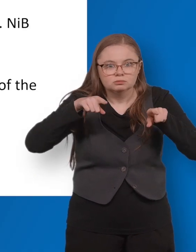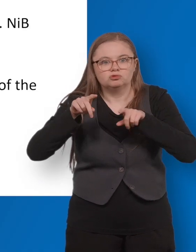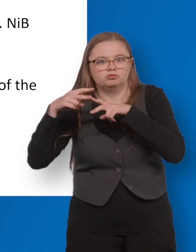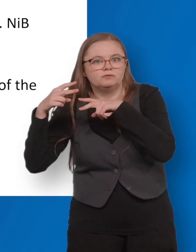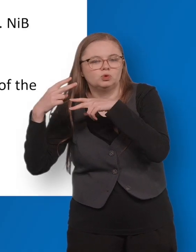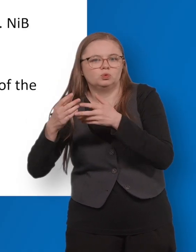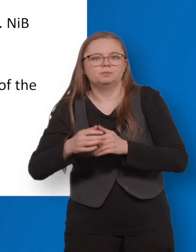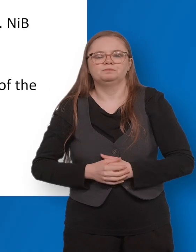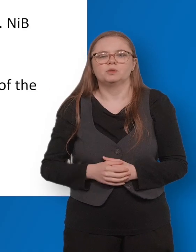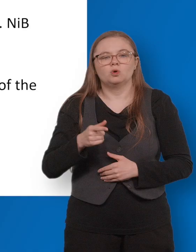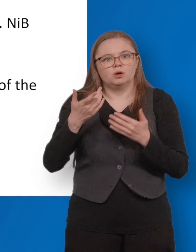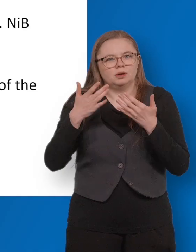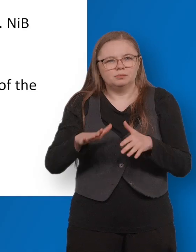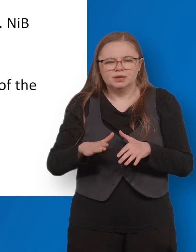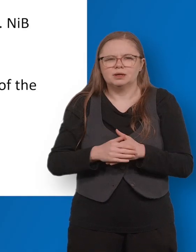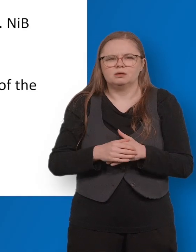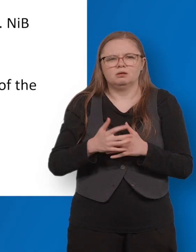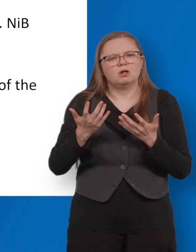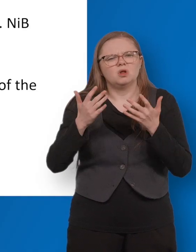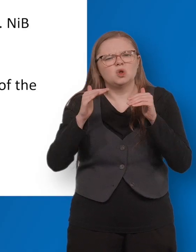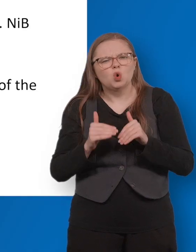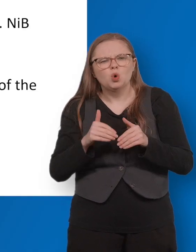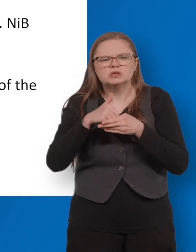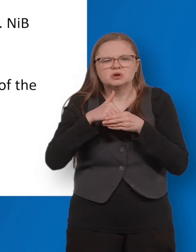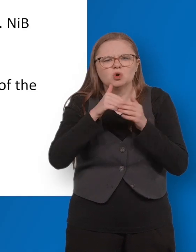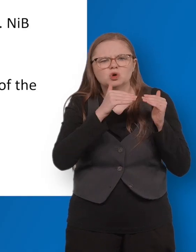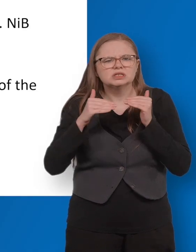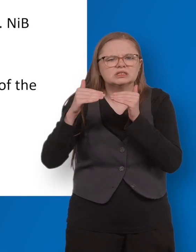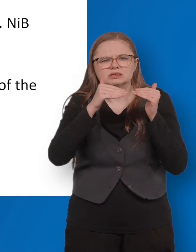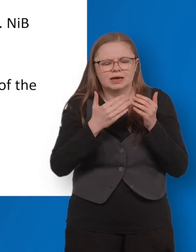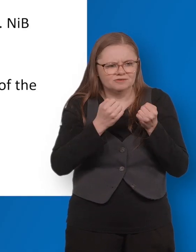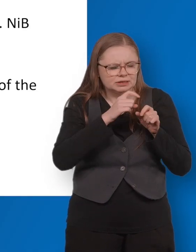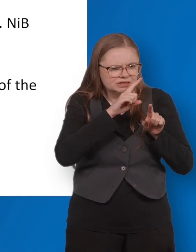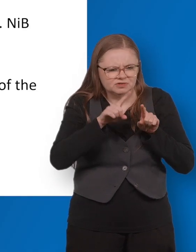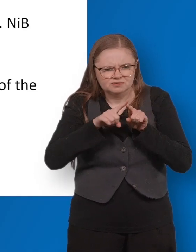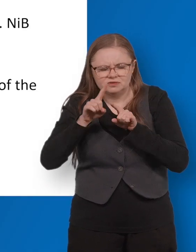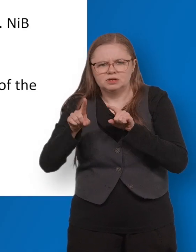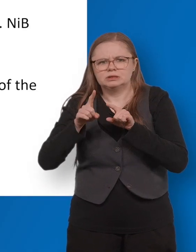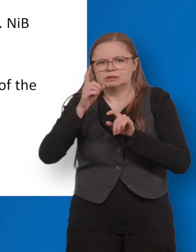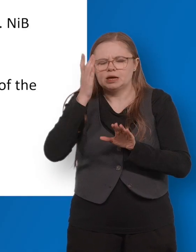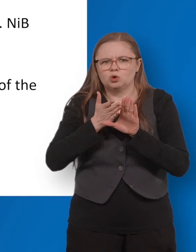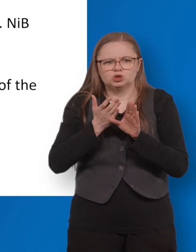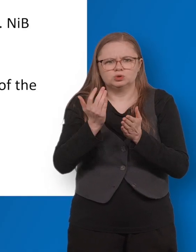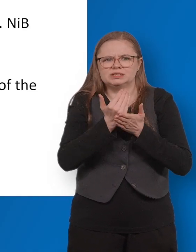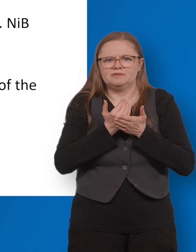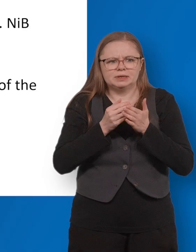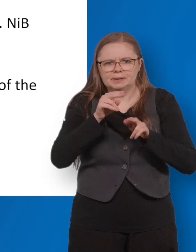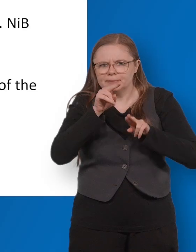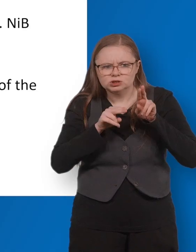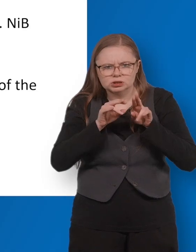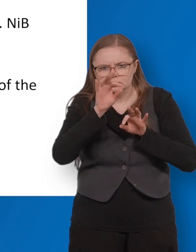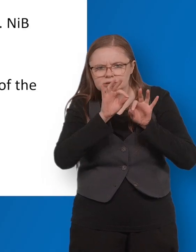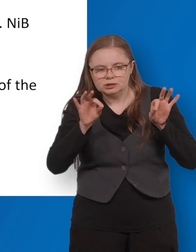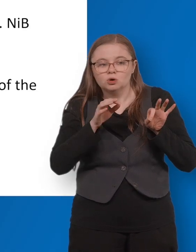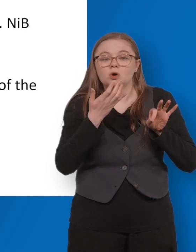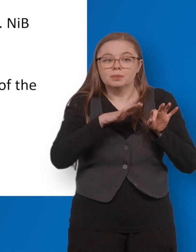internal consistencies for our psychological safety measures, and we actually went back to some of the co-production data, and then